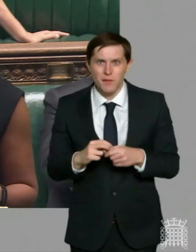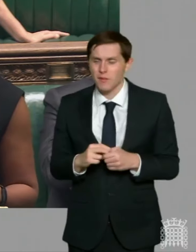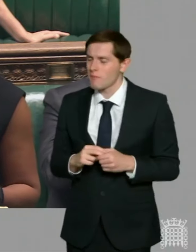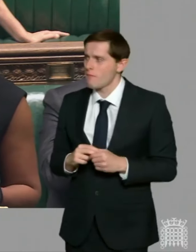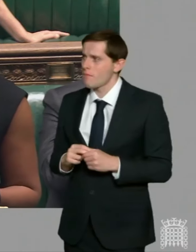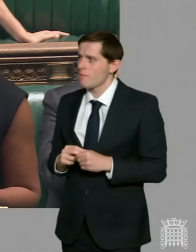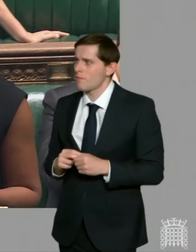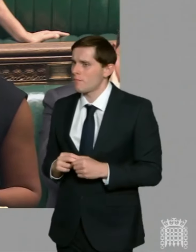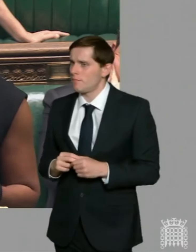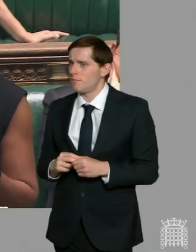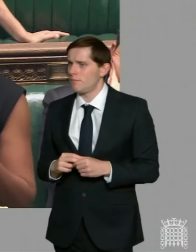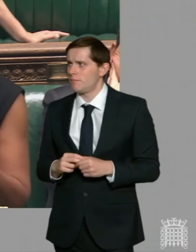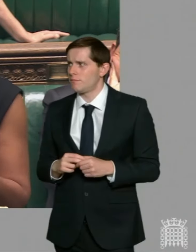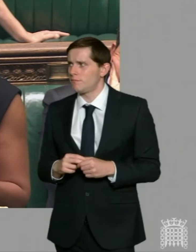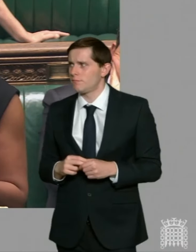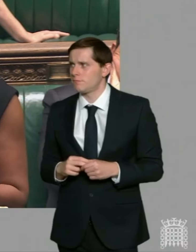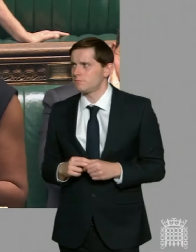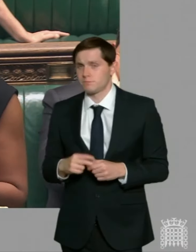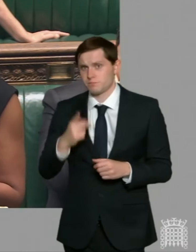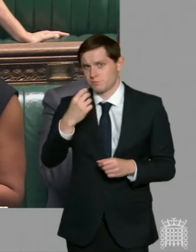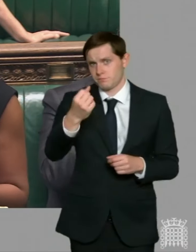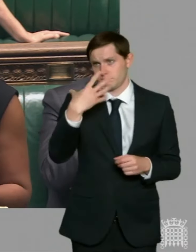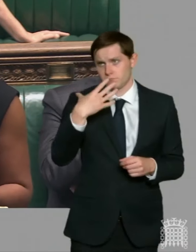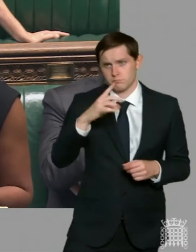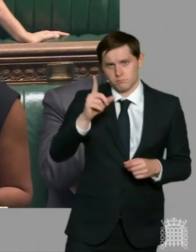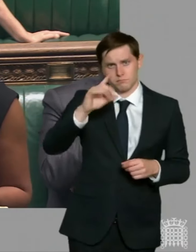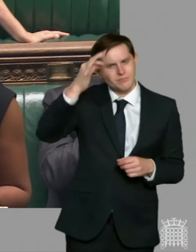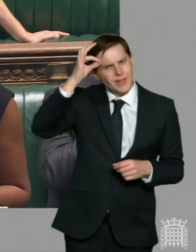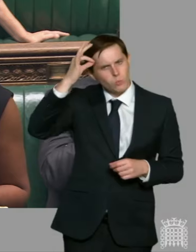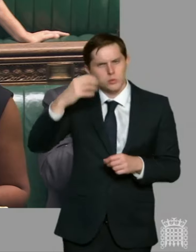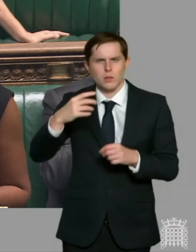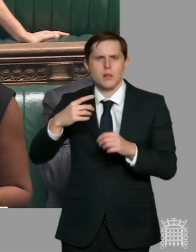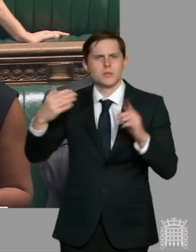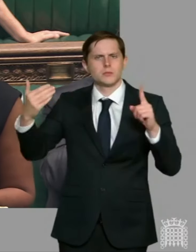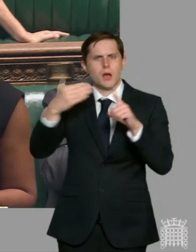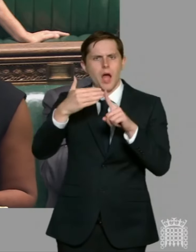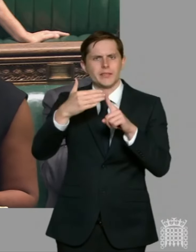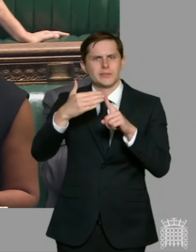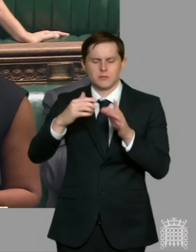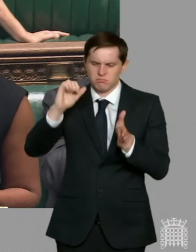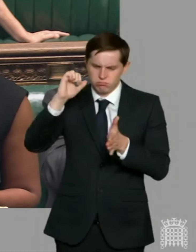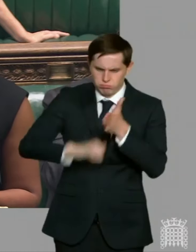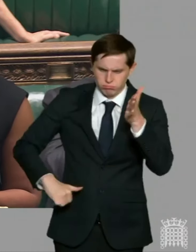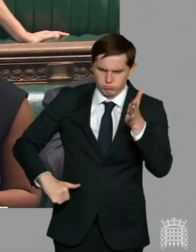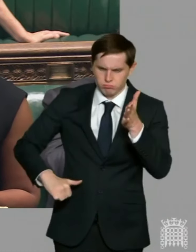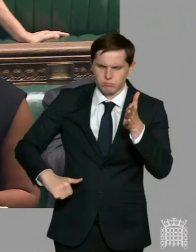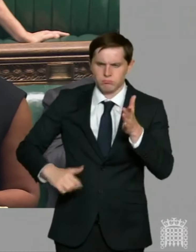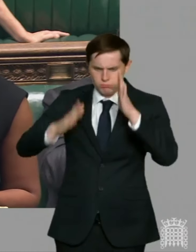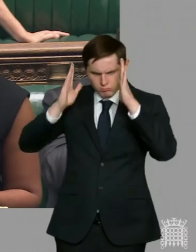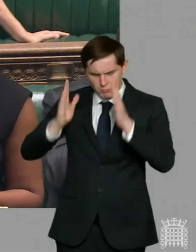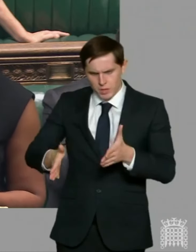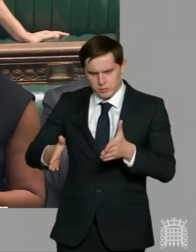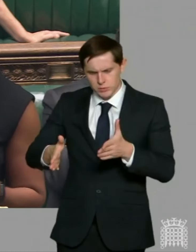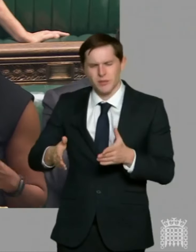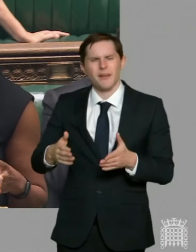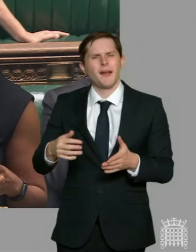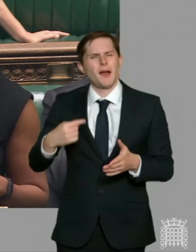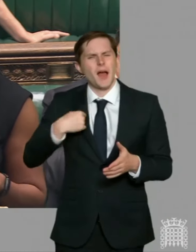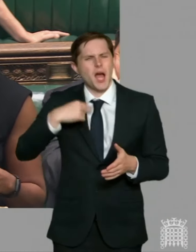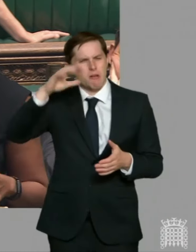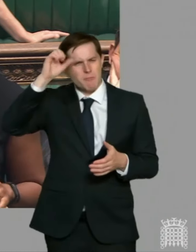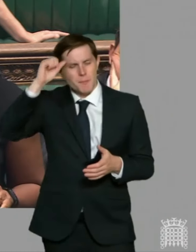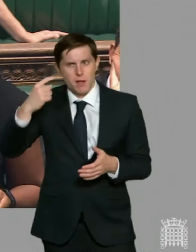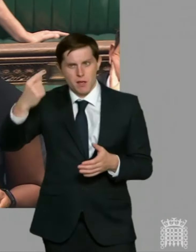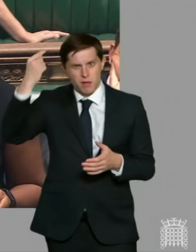advisory target, it was so that councils could make sure that they could do better, not do worse. So it is wrong for her to claim that this